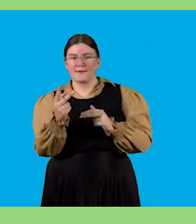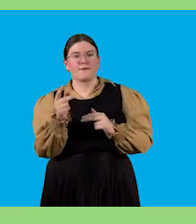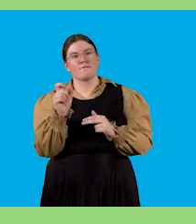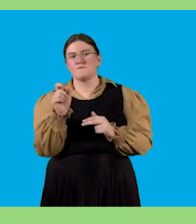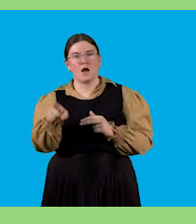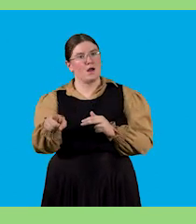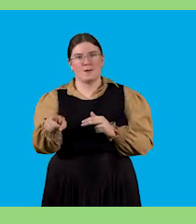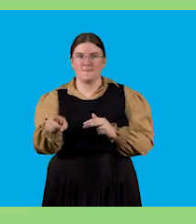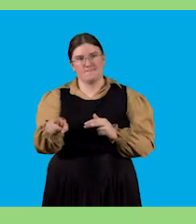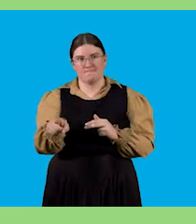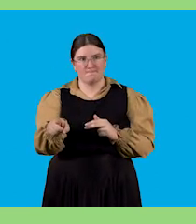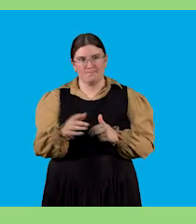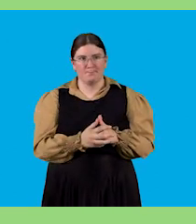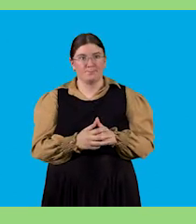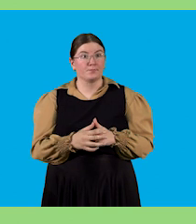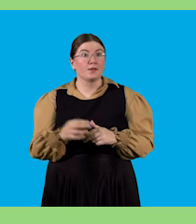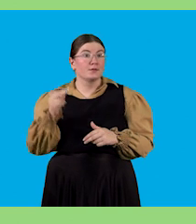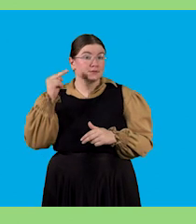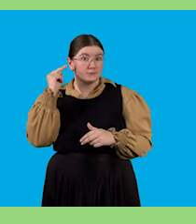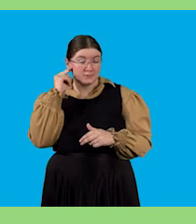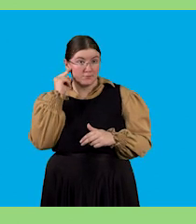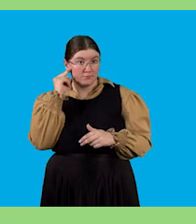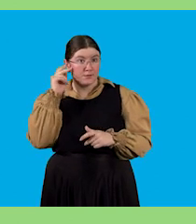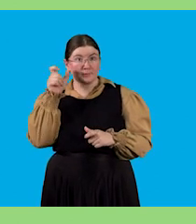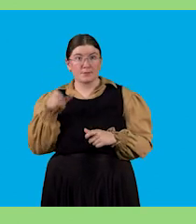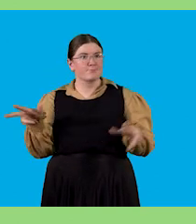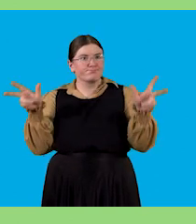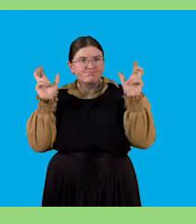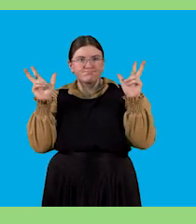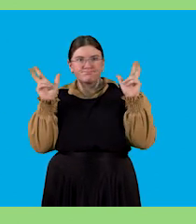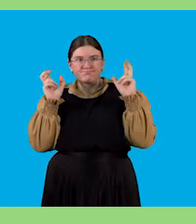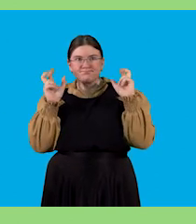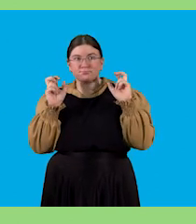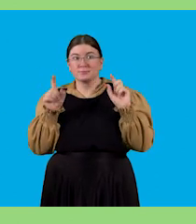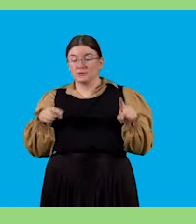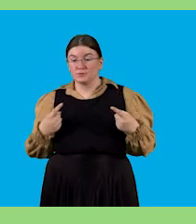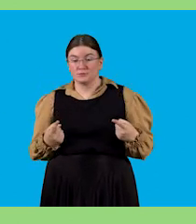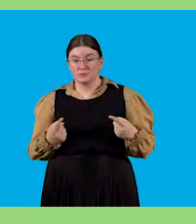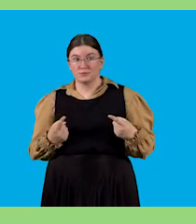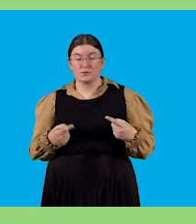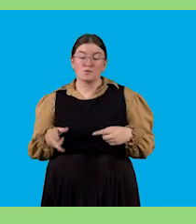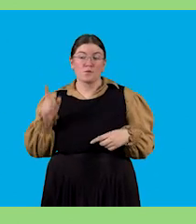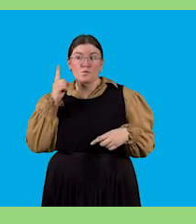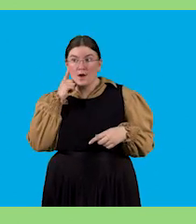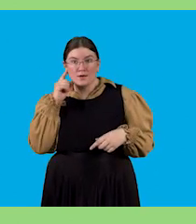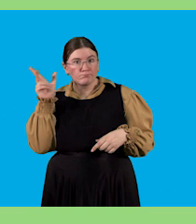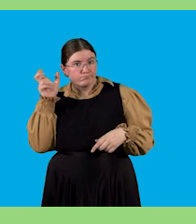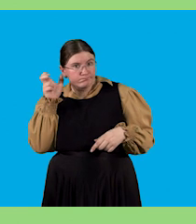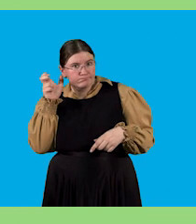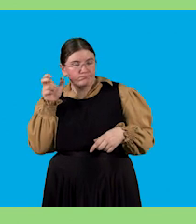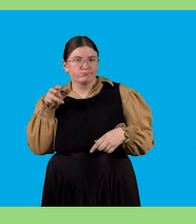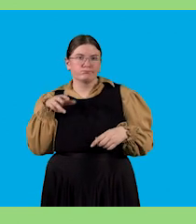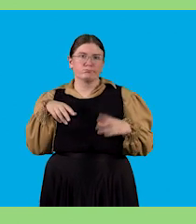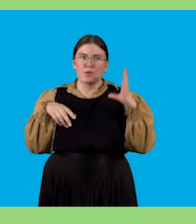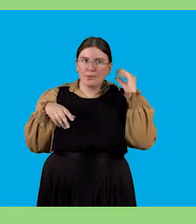short-sightedness. With deafness, a person is not able to hear. This can affect one or both